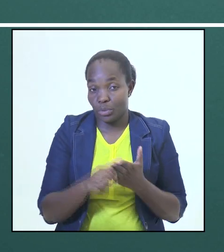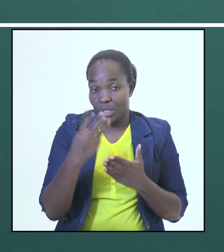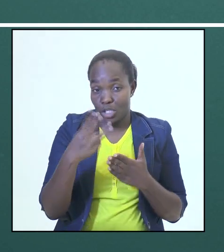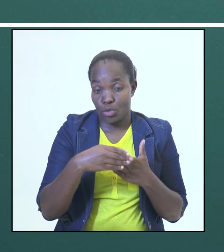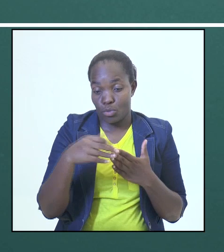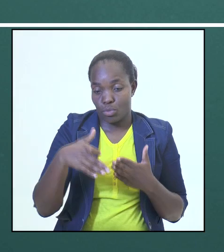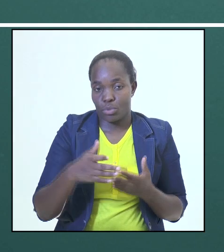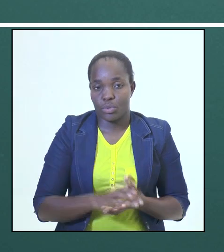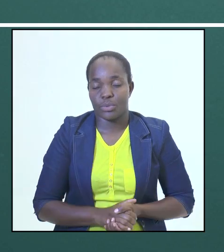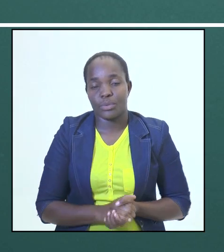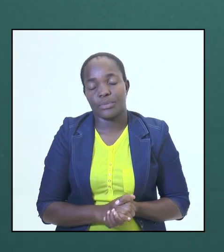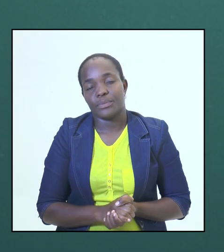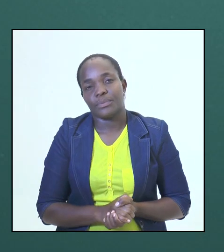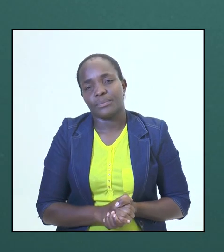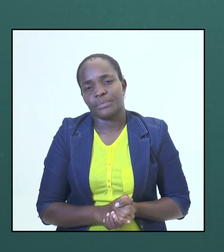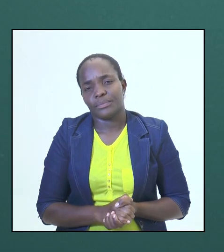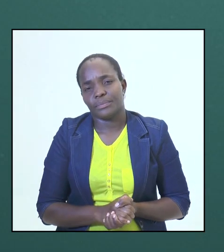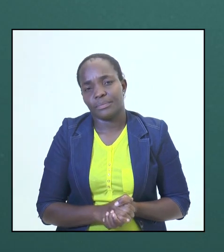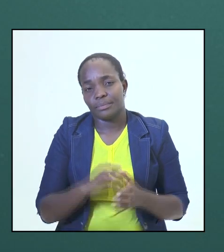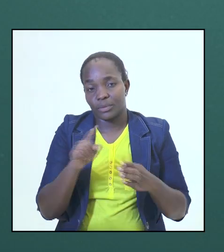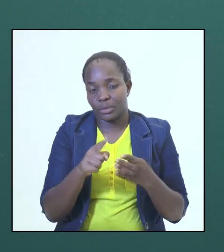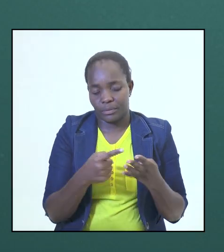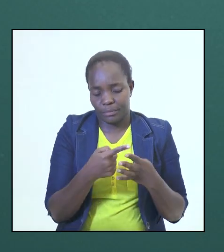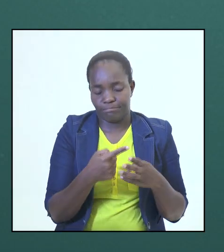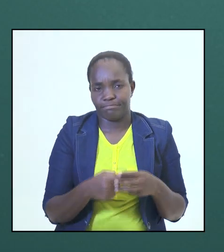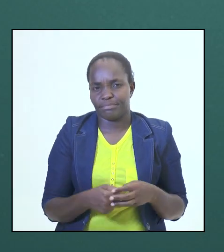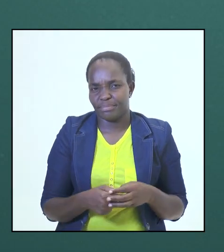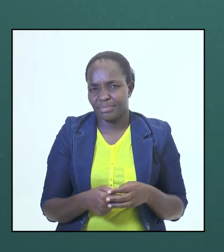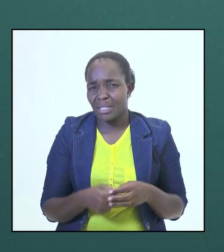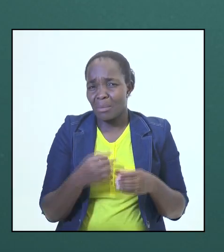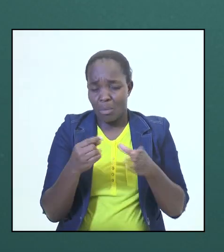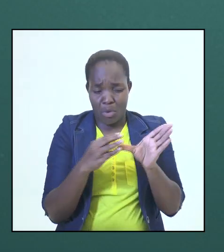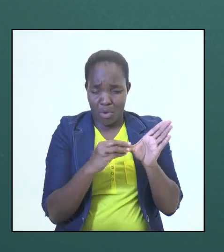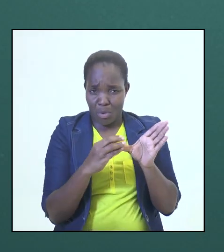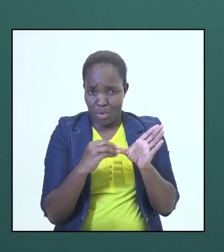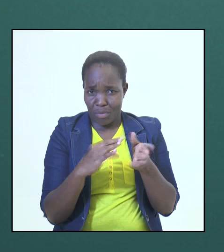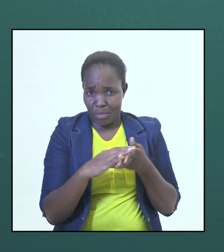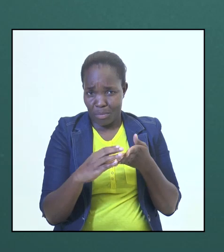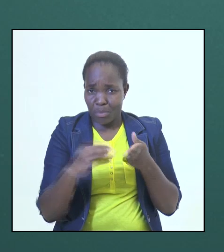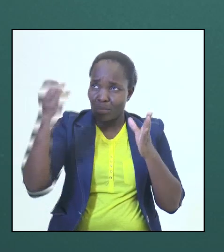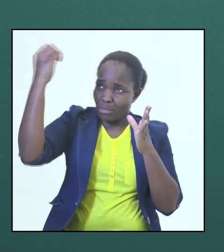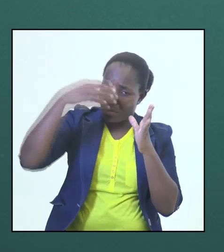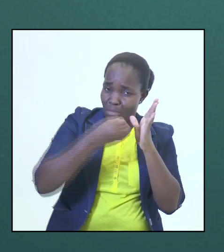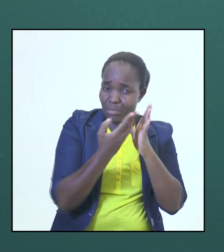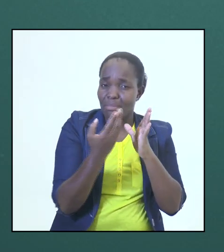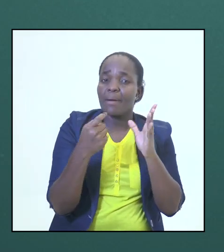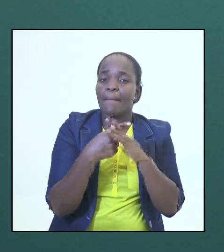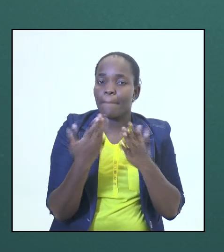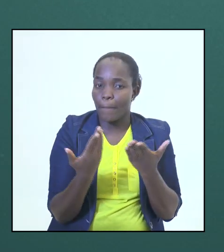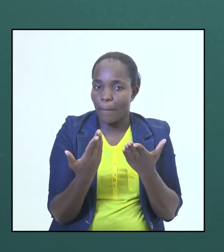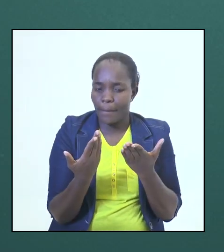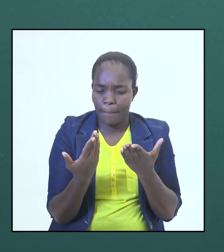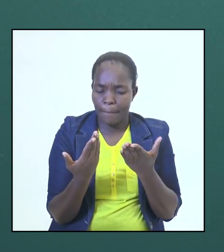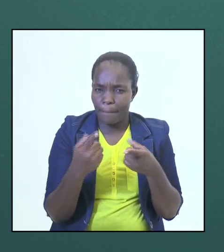3 Namibian dollars. Here is the question. Where in the leaf does photosynthesis take place? Is it